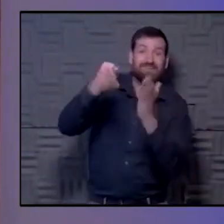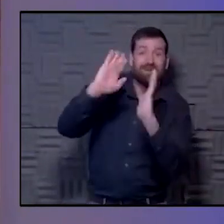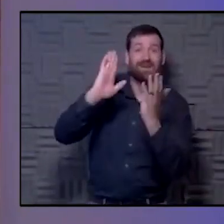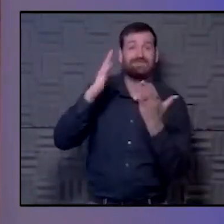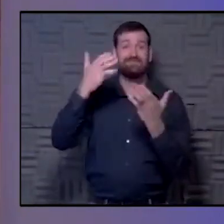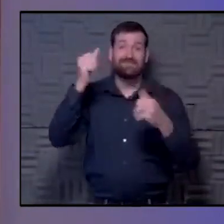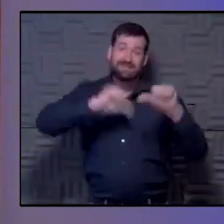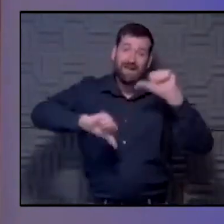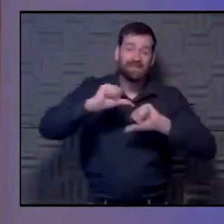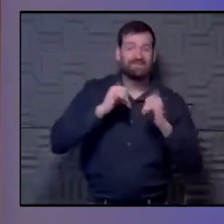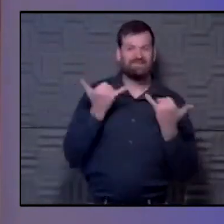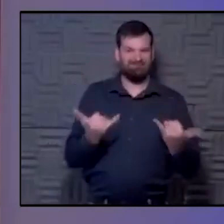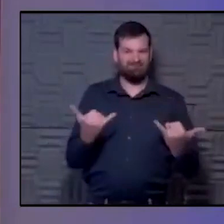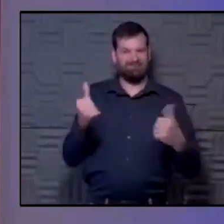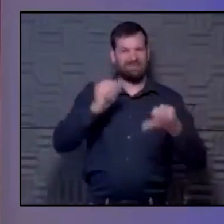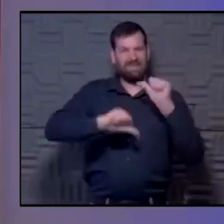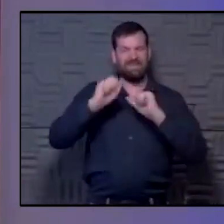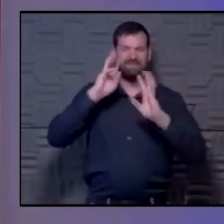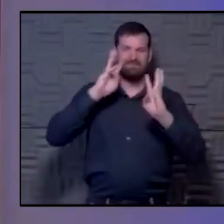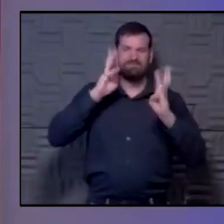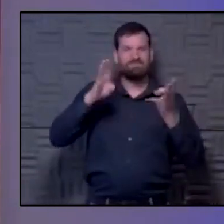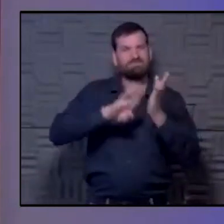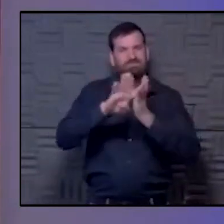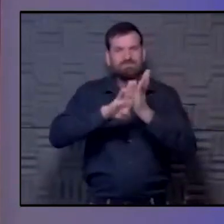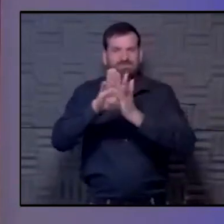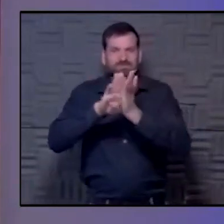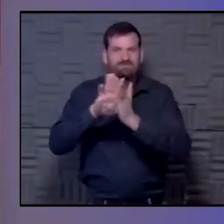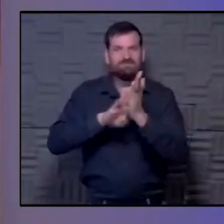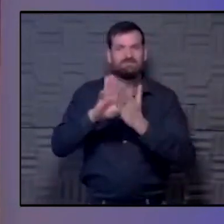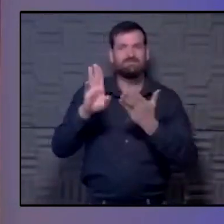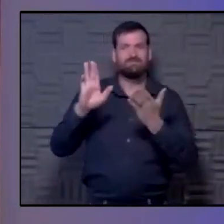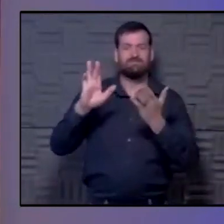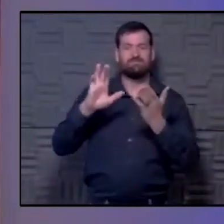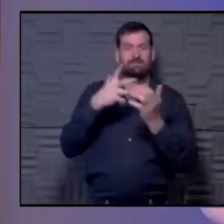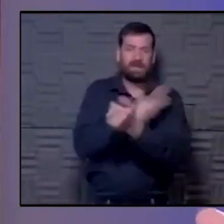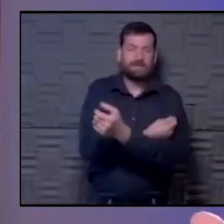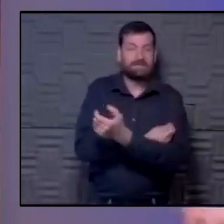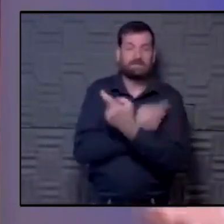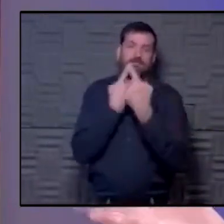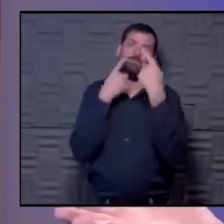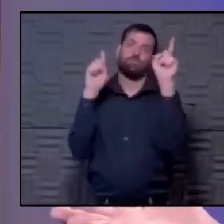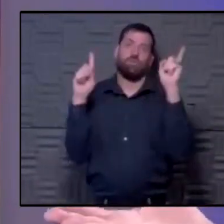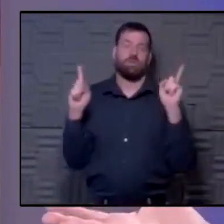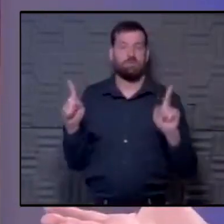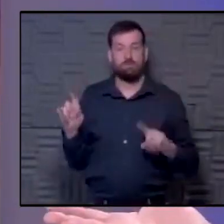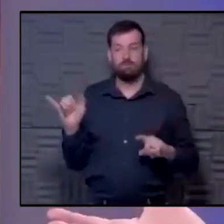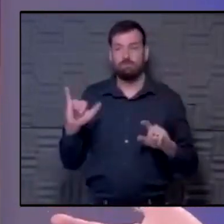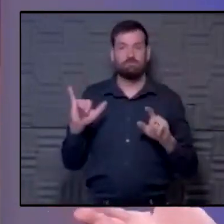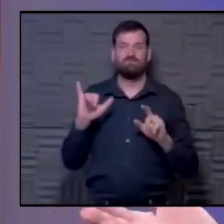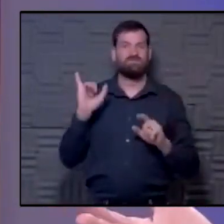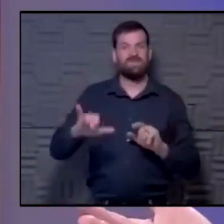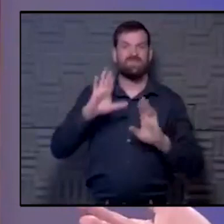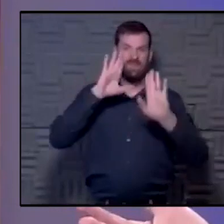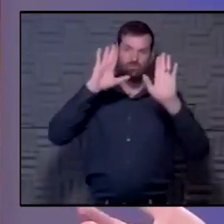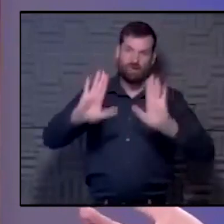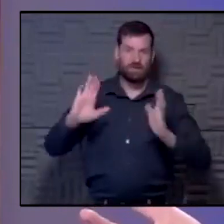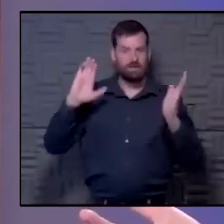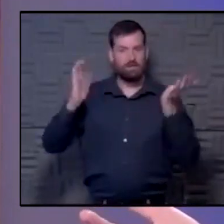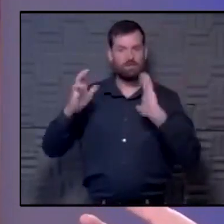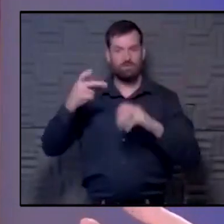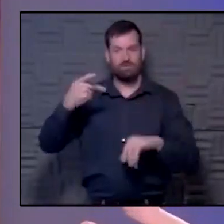modern science, that developed these vaccines so quickly and so efficiently. And as you said, that's a great analogy about